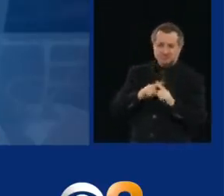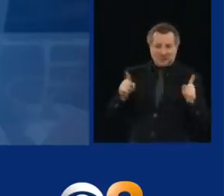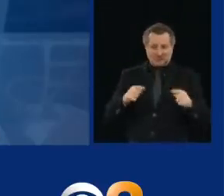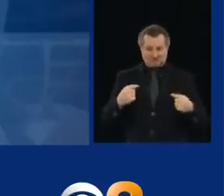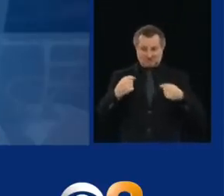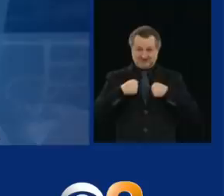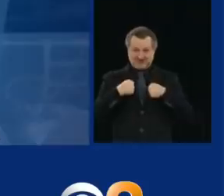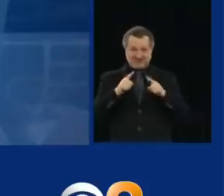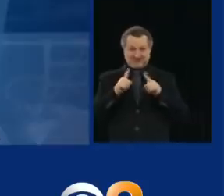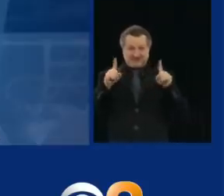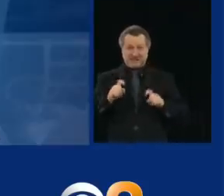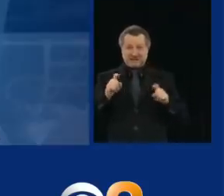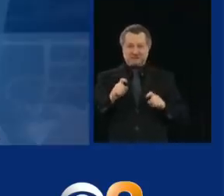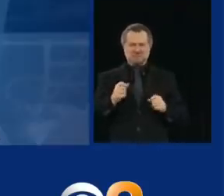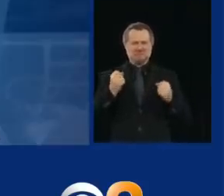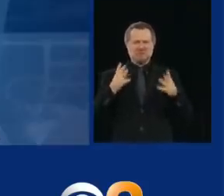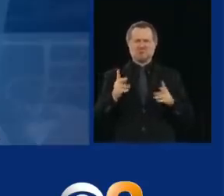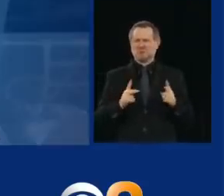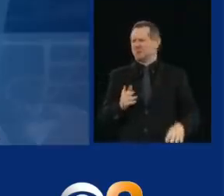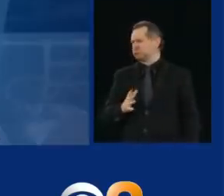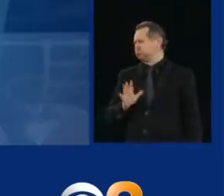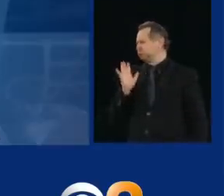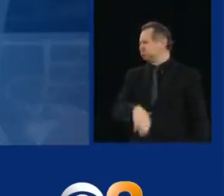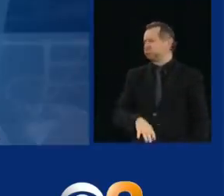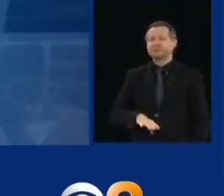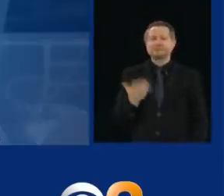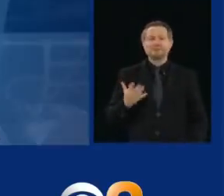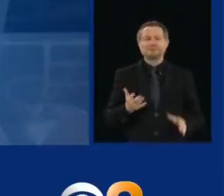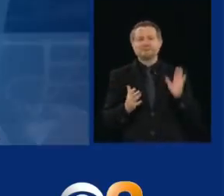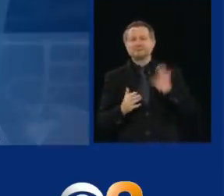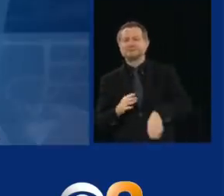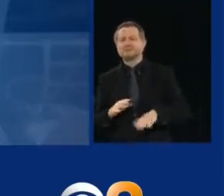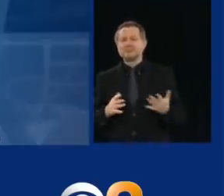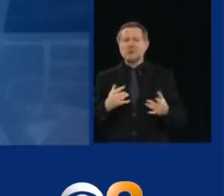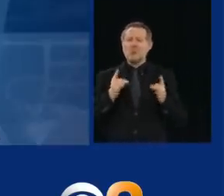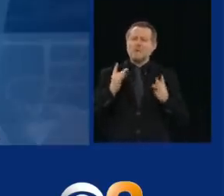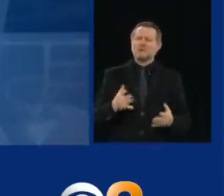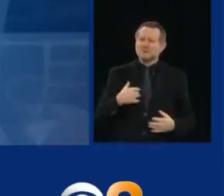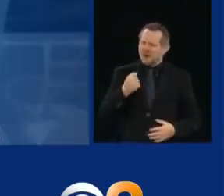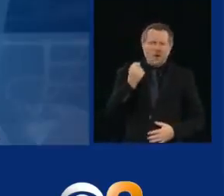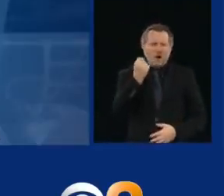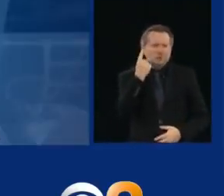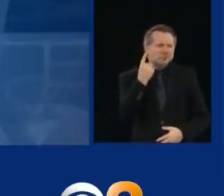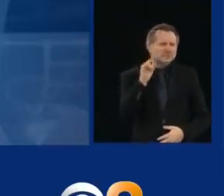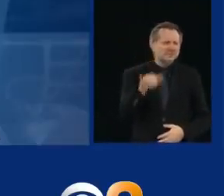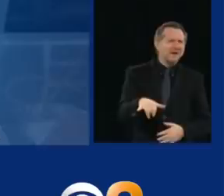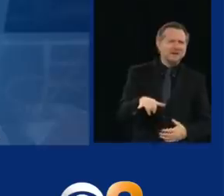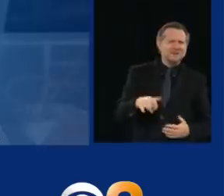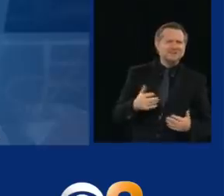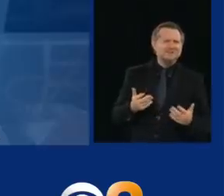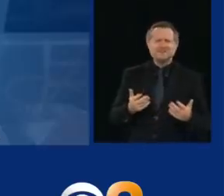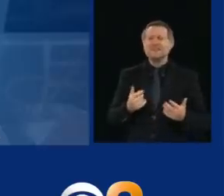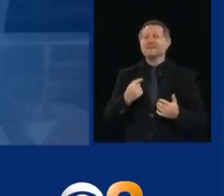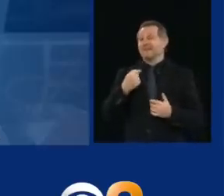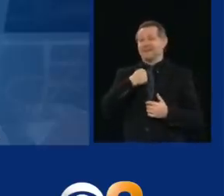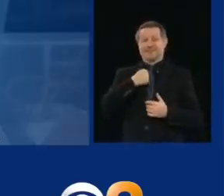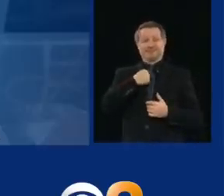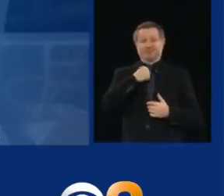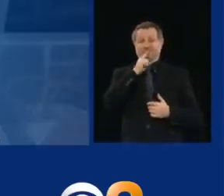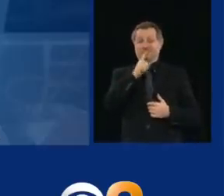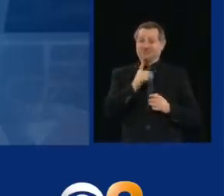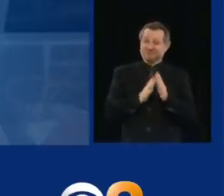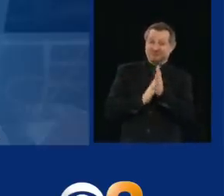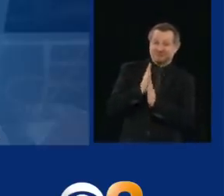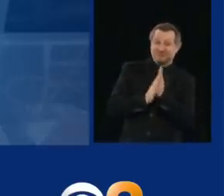But there's a reluctance to go to a doctor's office, which I understand. I am not good when it comes to this. I don't